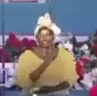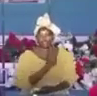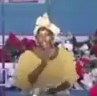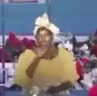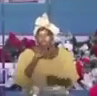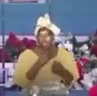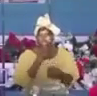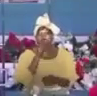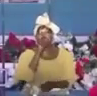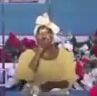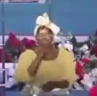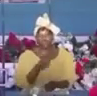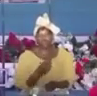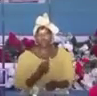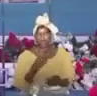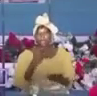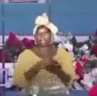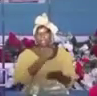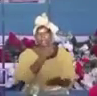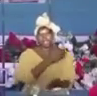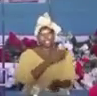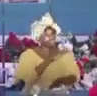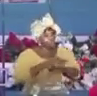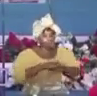find the truth, it says, sell it not.